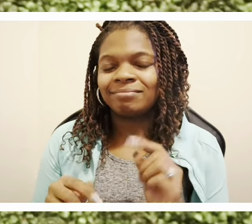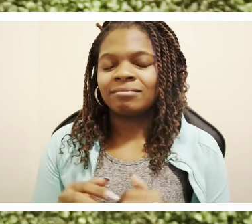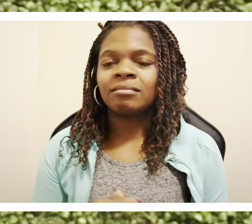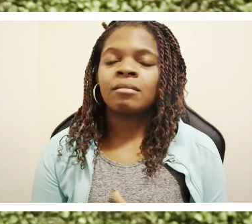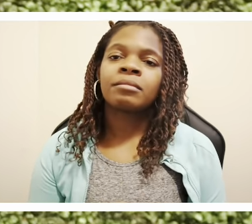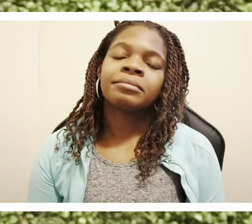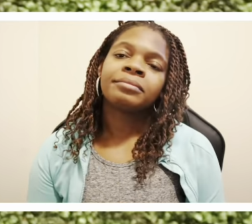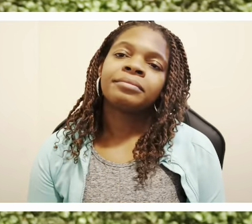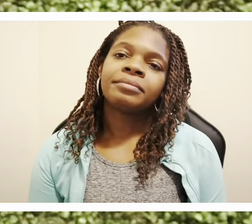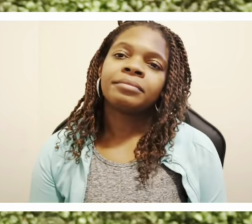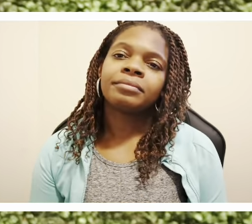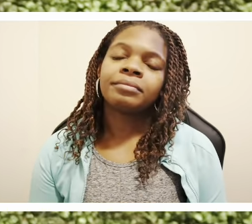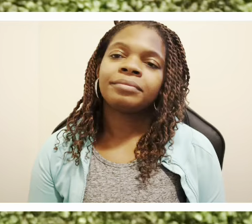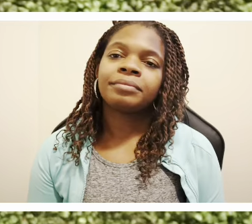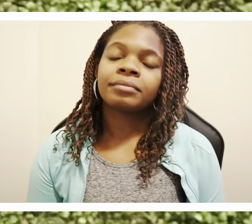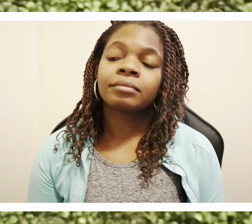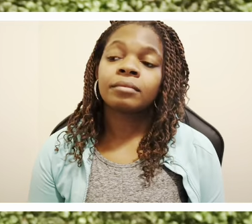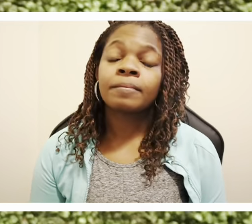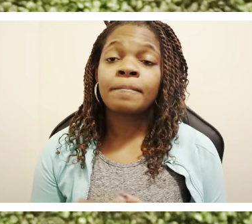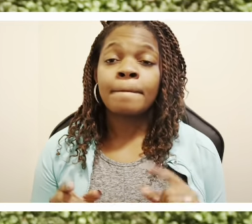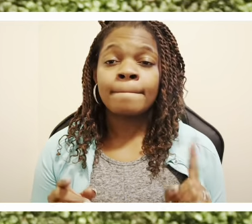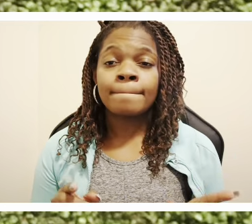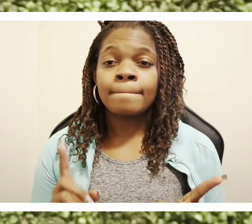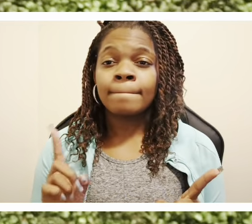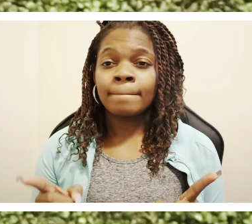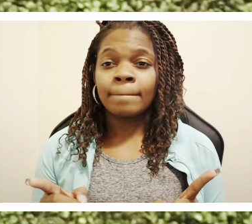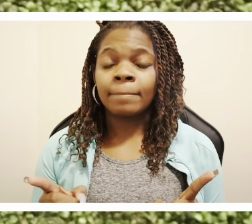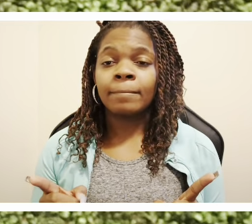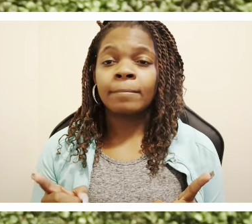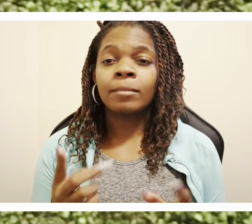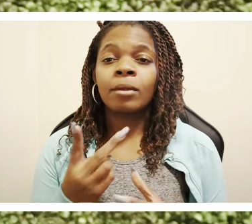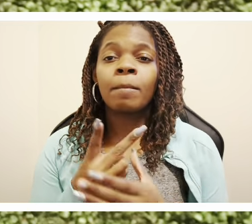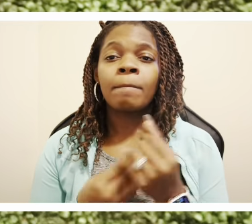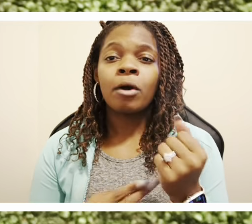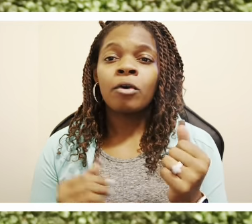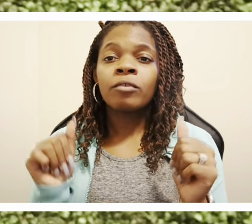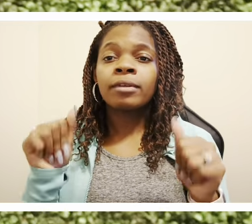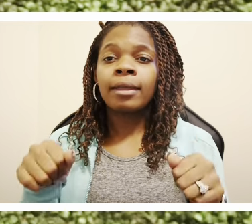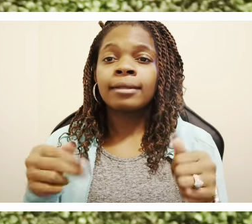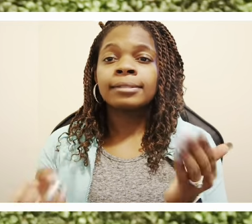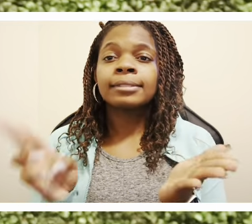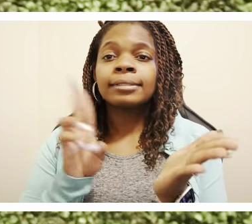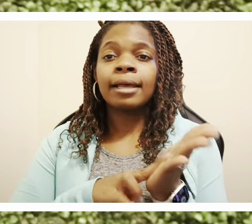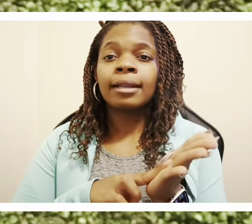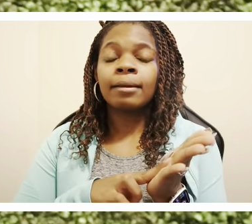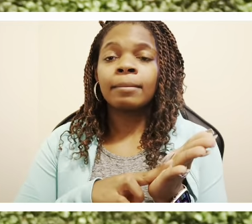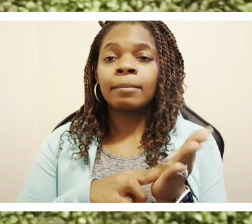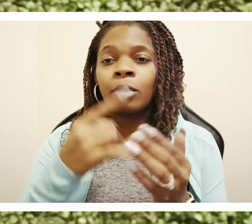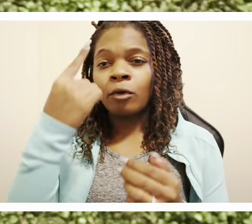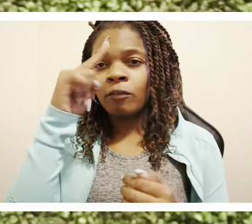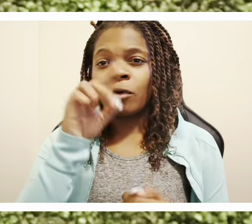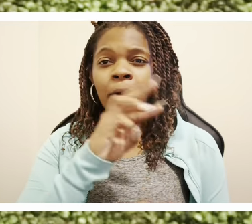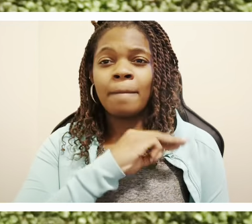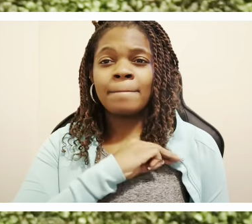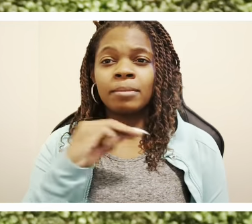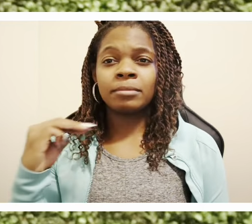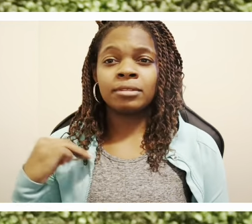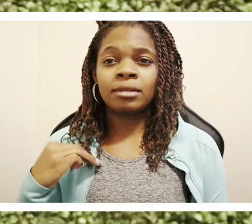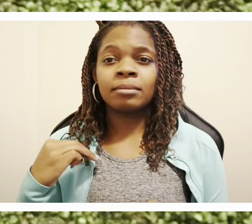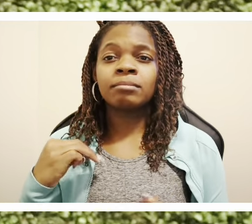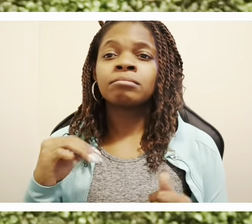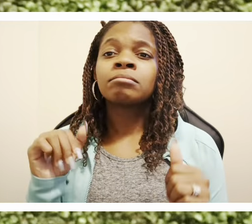it. They both have where you can get like a premium membership to